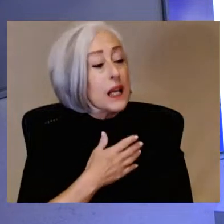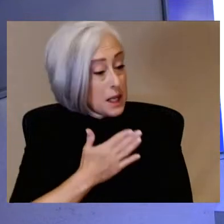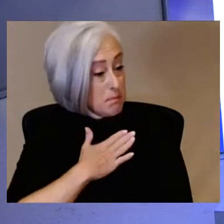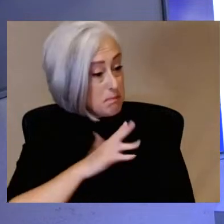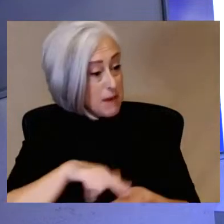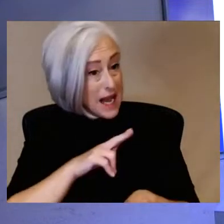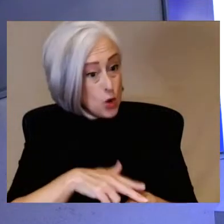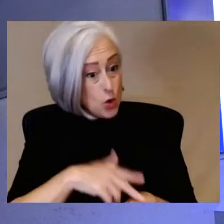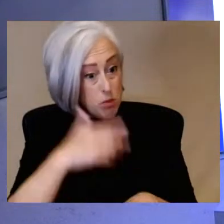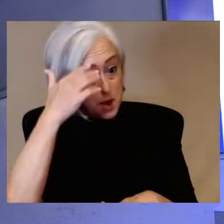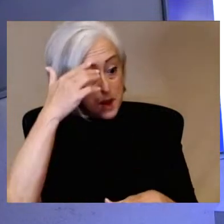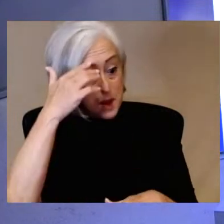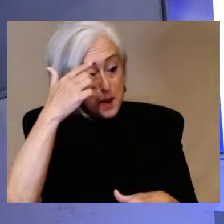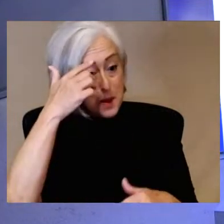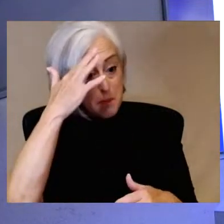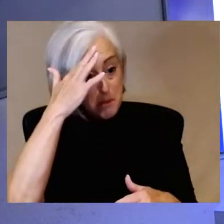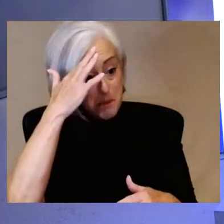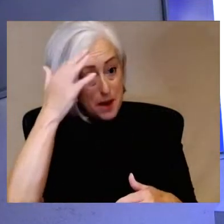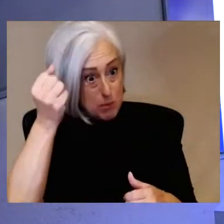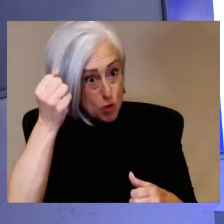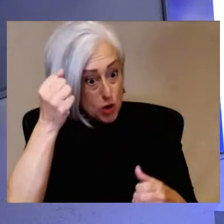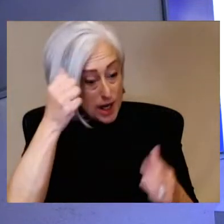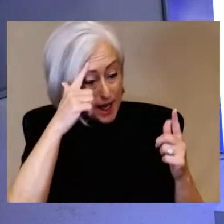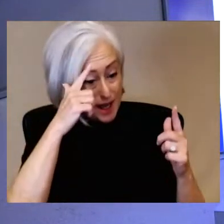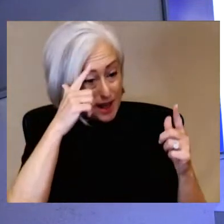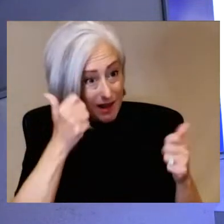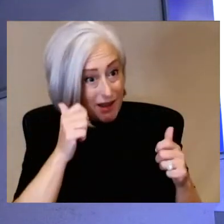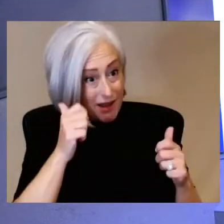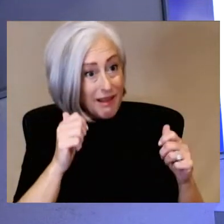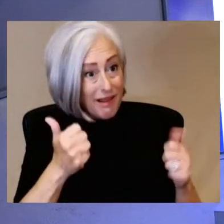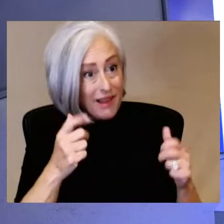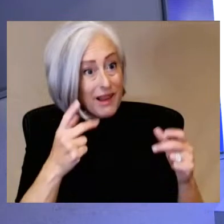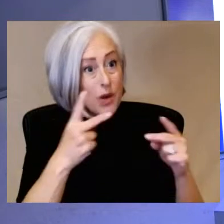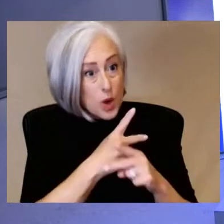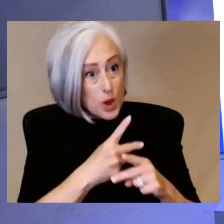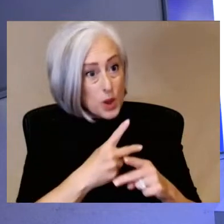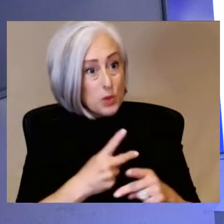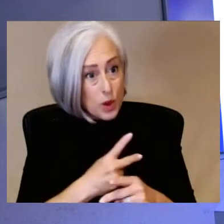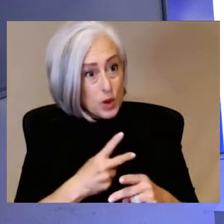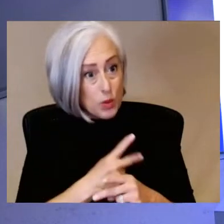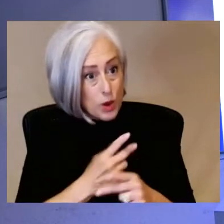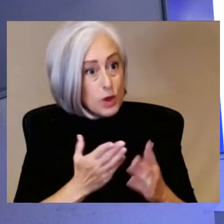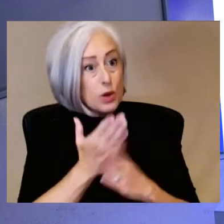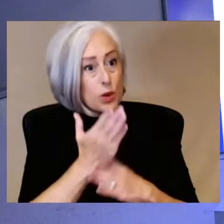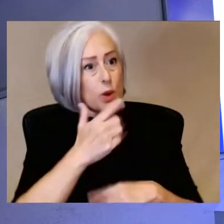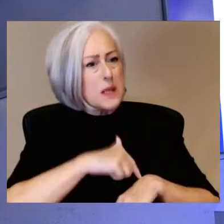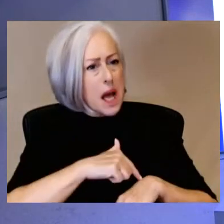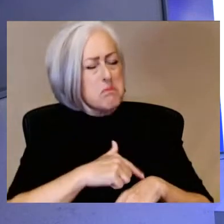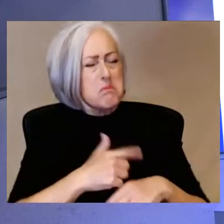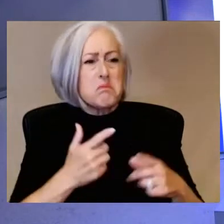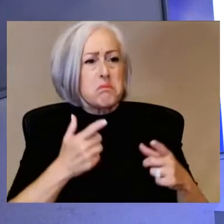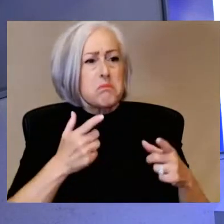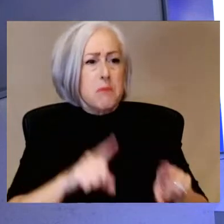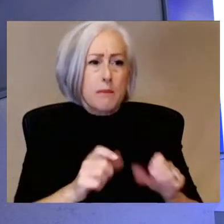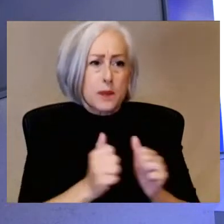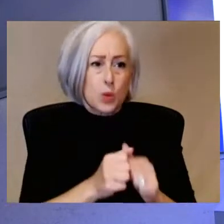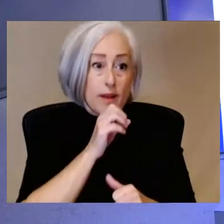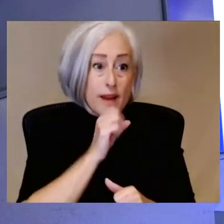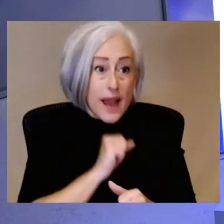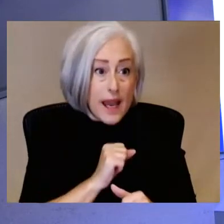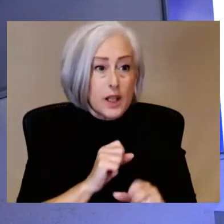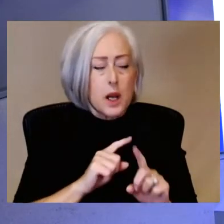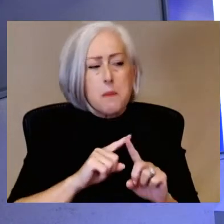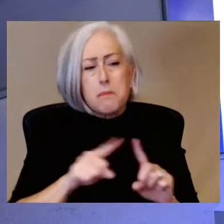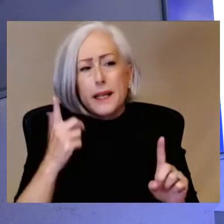memory is getting worse and worse and worse over time, that kind of happens to all of us as we age. But it sounds like Alzheimer's kind of takes off